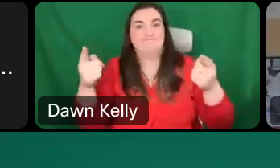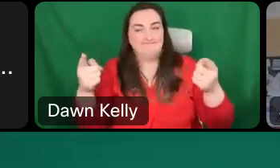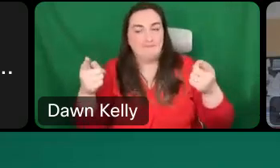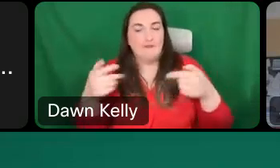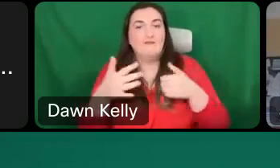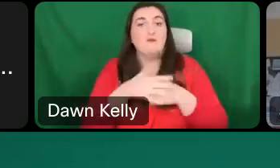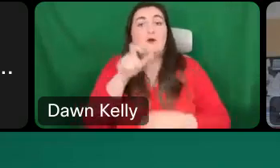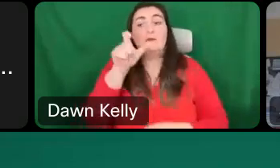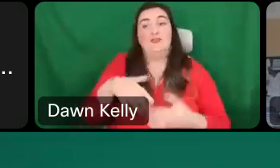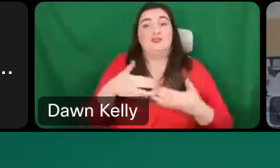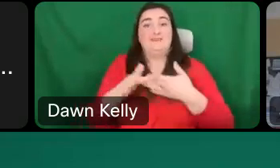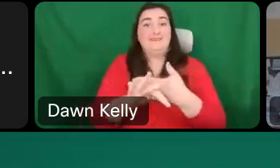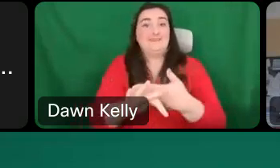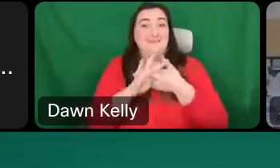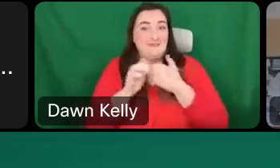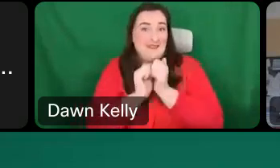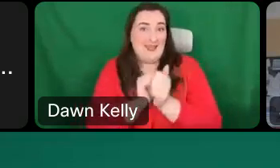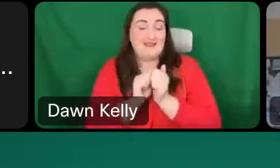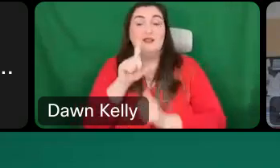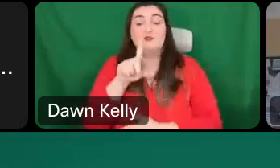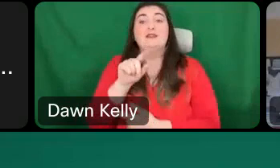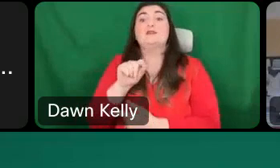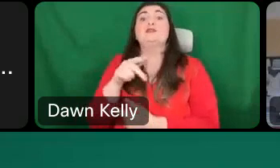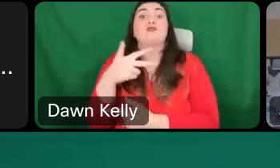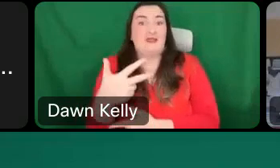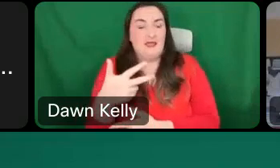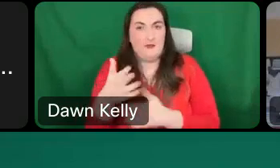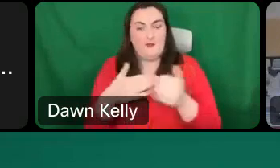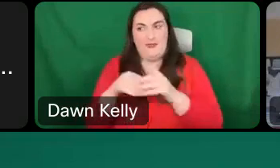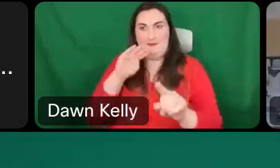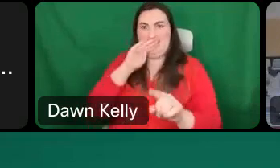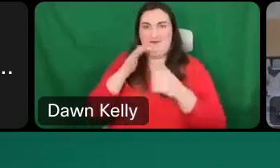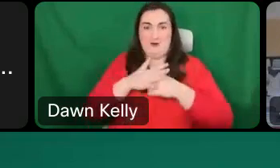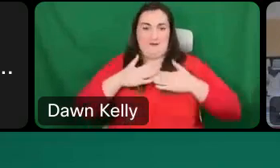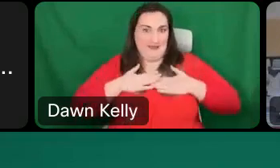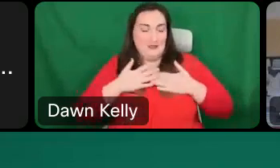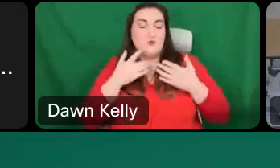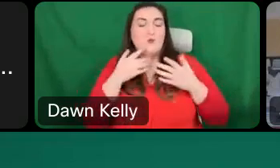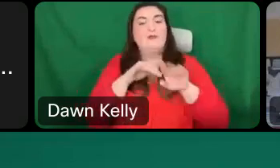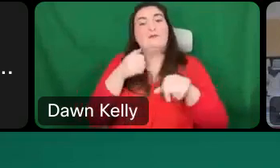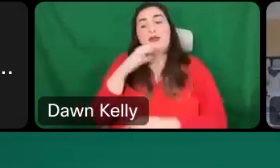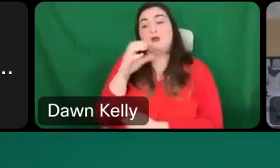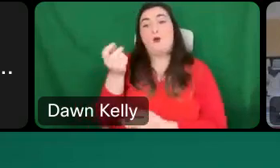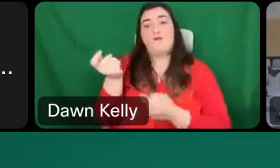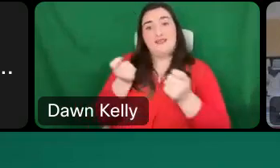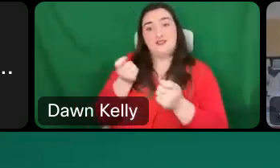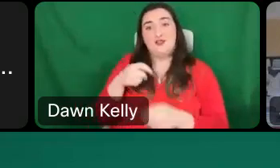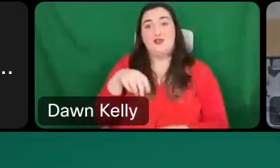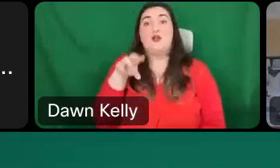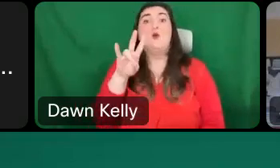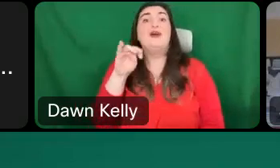Safety Act 2023 and what it means for me with my co-facilitator, Juanita